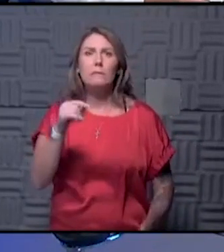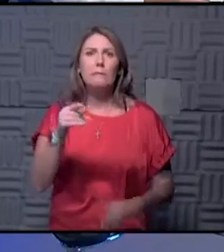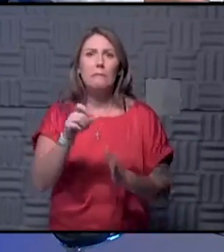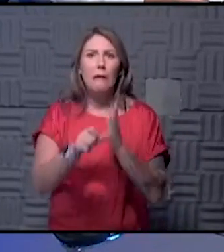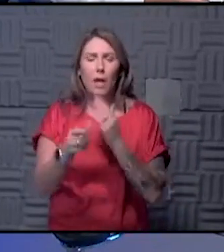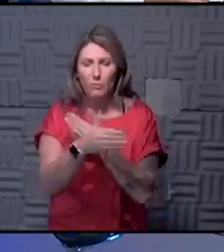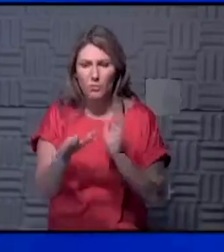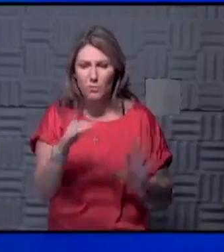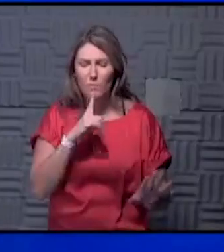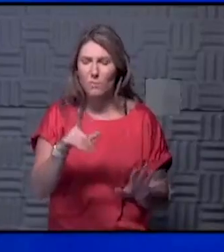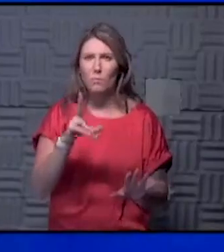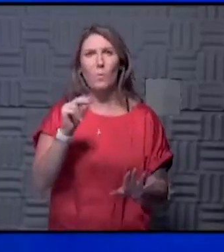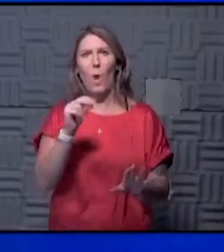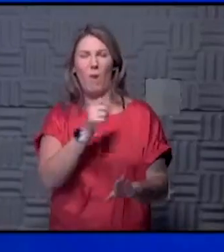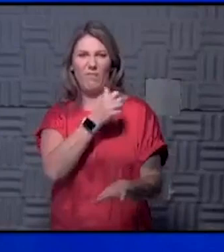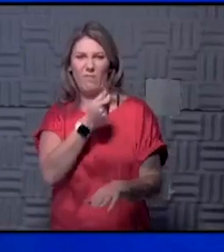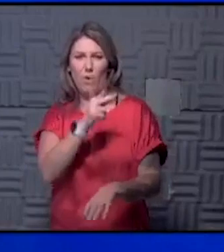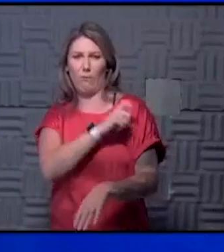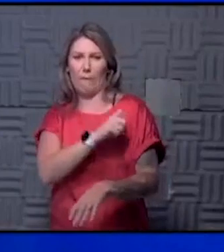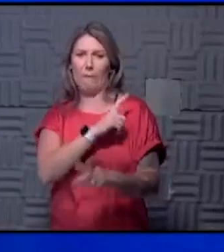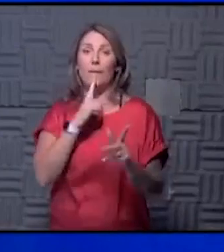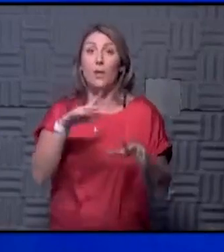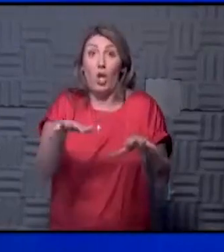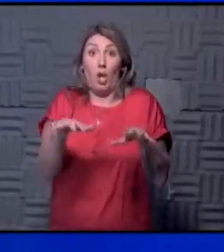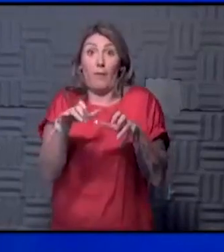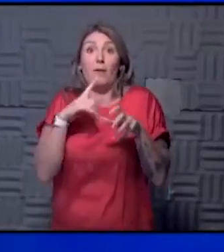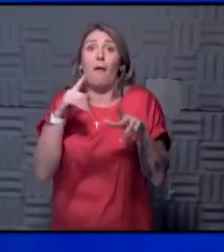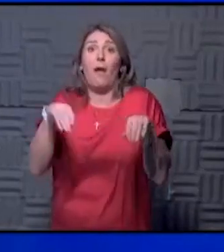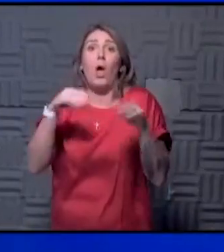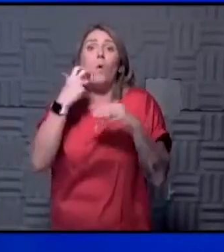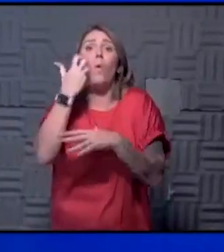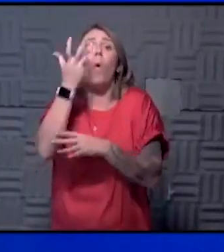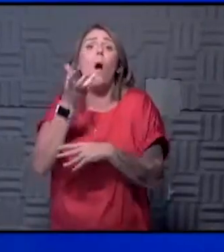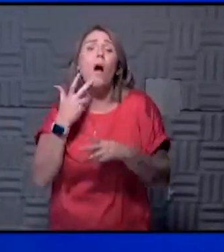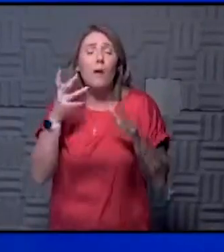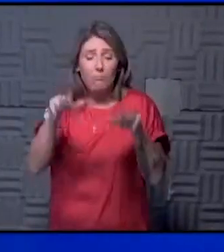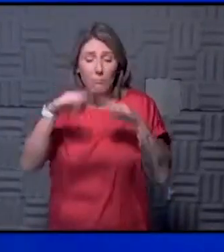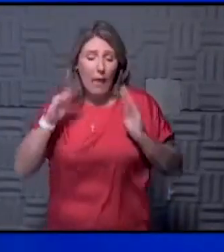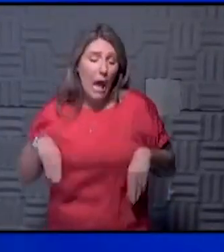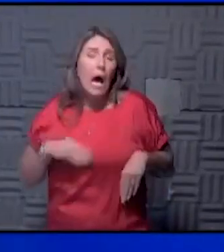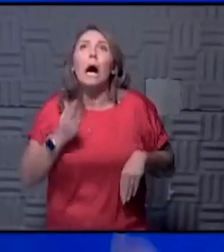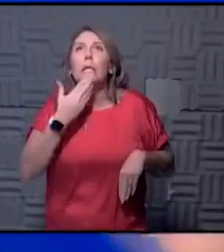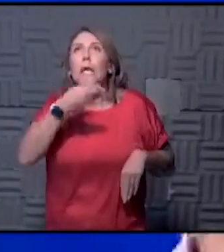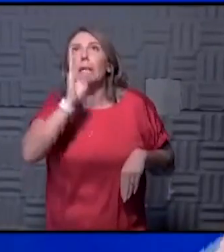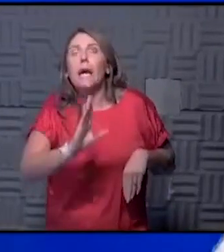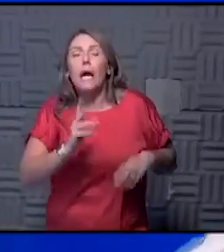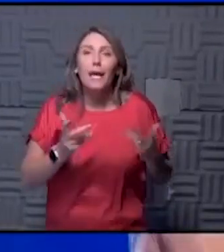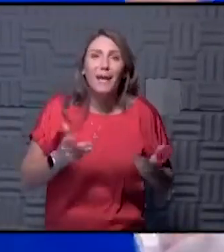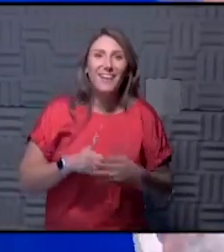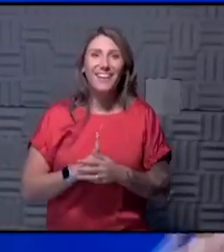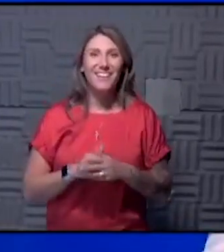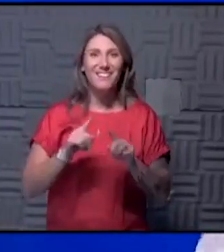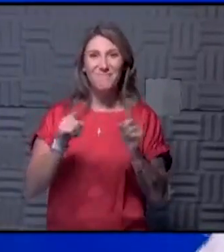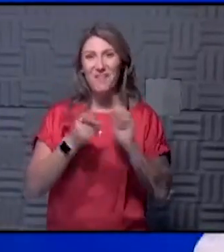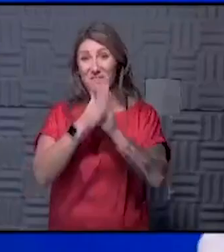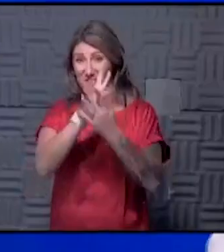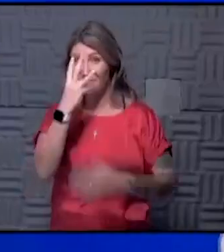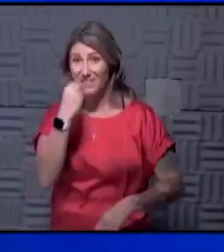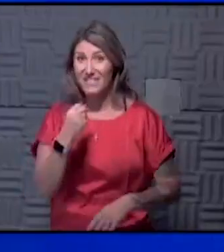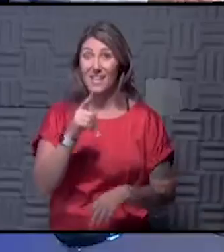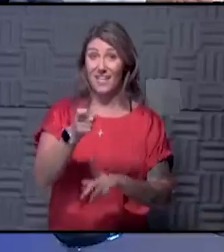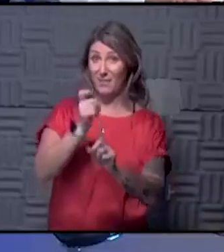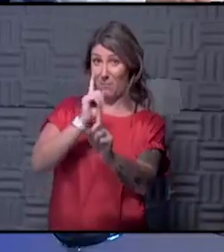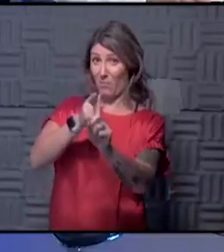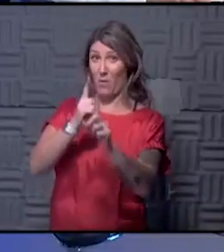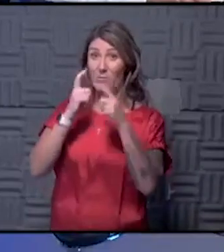couple shoulder surgery, and you're freezing, and they bring you those warm blankets. You're like, thank God for that warm blanket. Yes. But and I then they think put you to sleep, and you don't know anymore. to the point